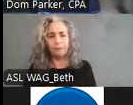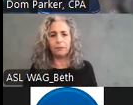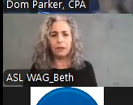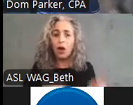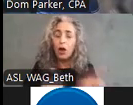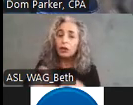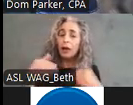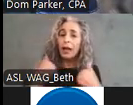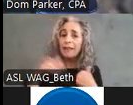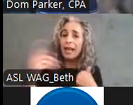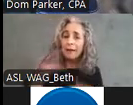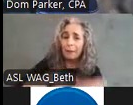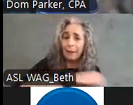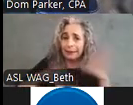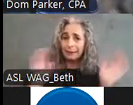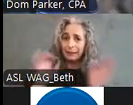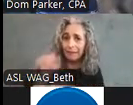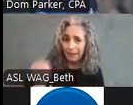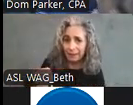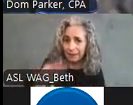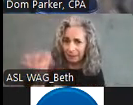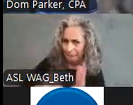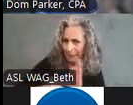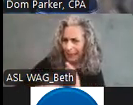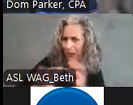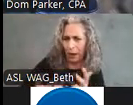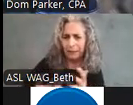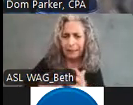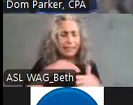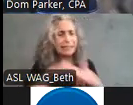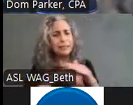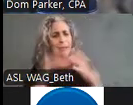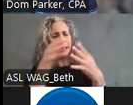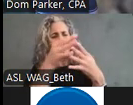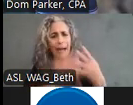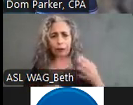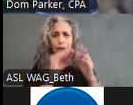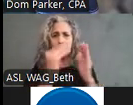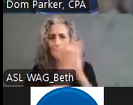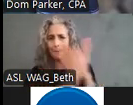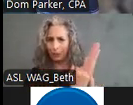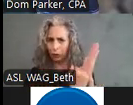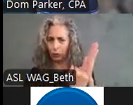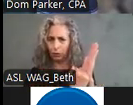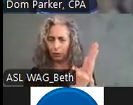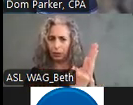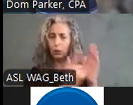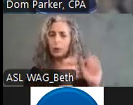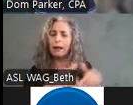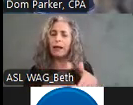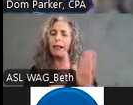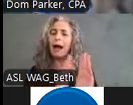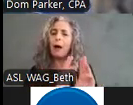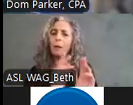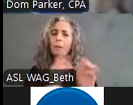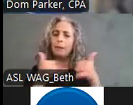have the basics of this. So having an accessibility options menu. This way, we can allow players to